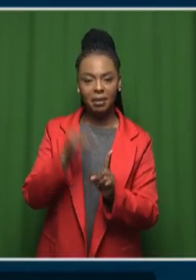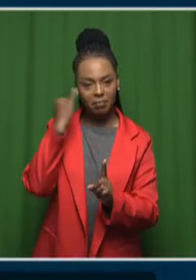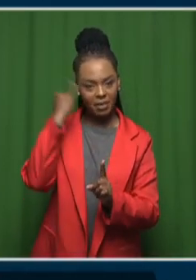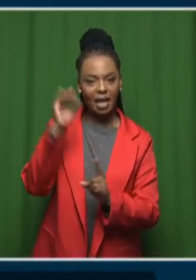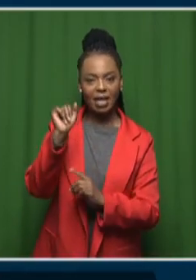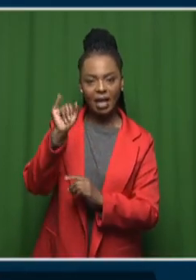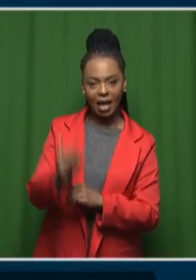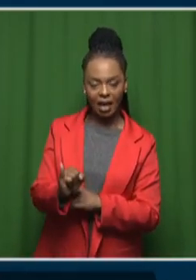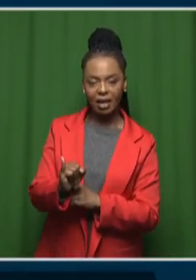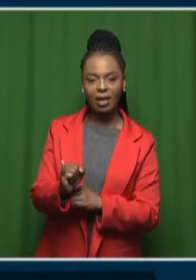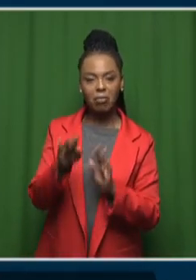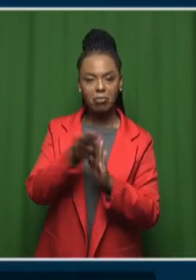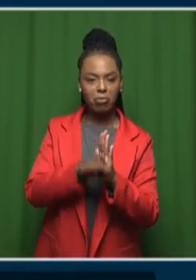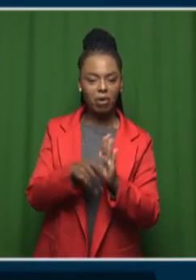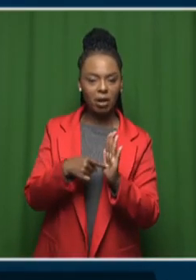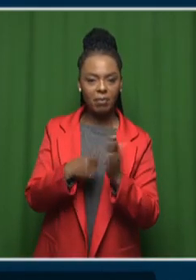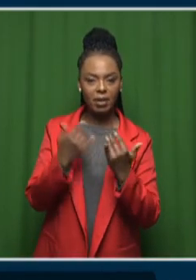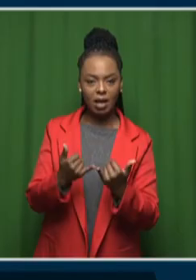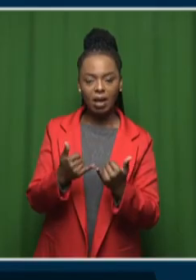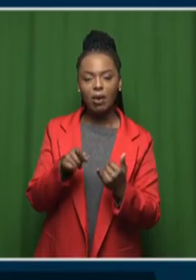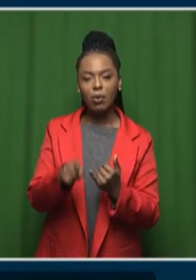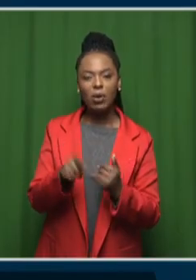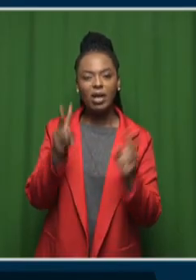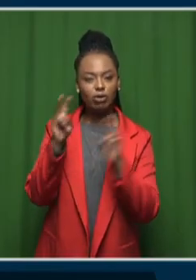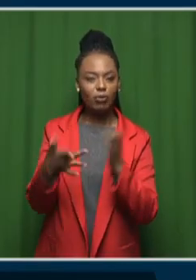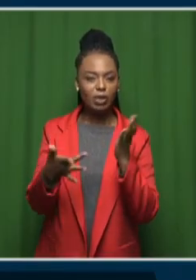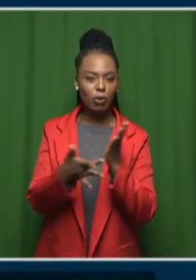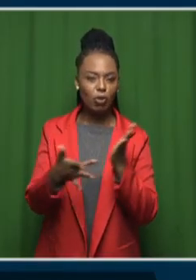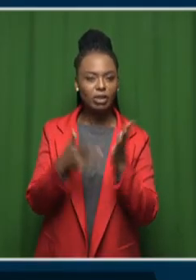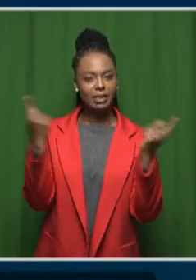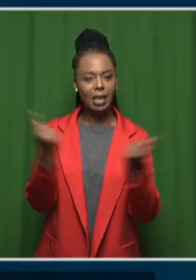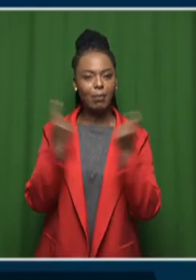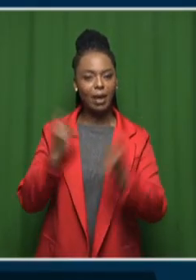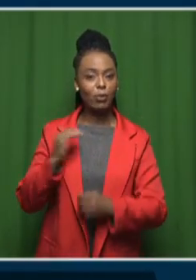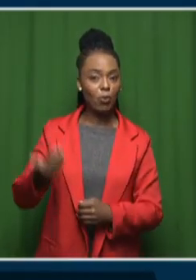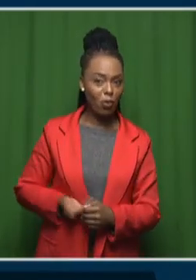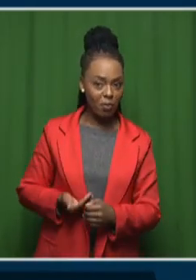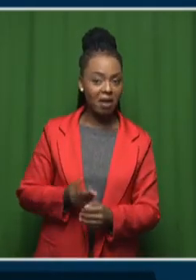Nyamnjoh, sharing her insights and experiences in technology as we celebrate those women